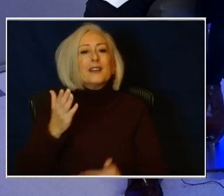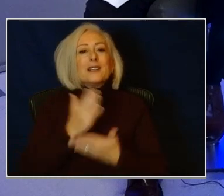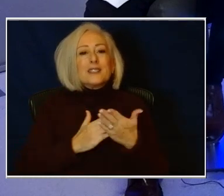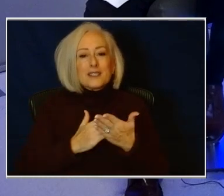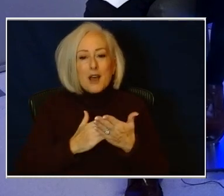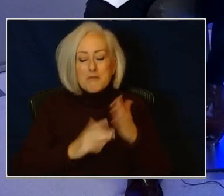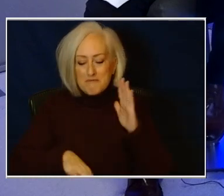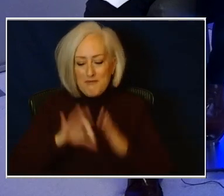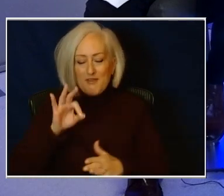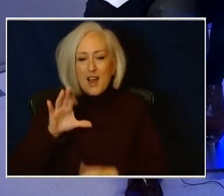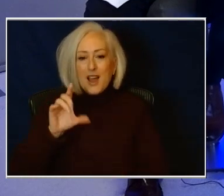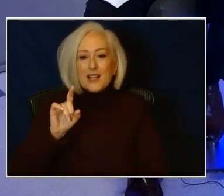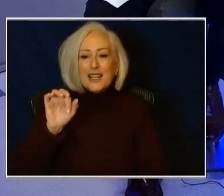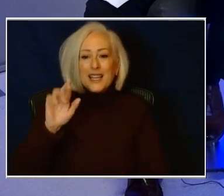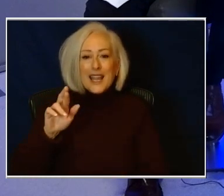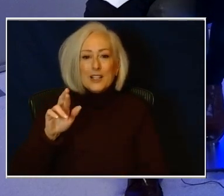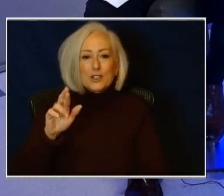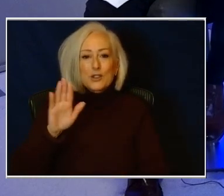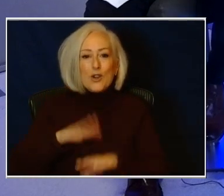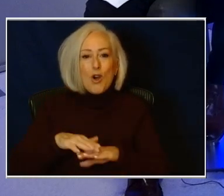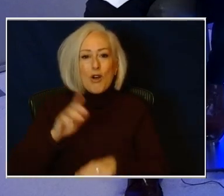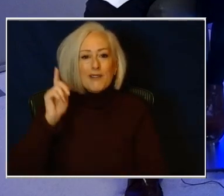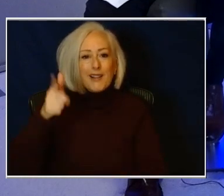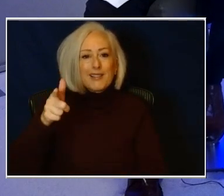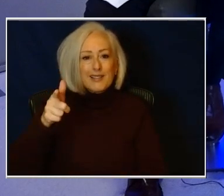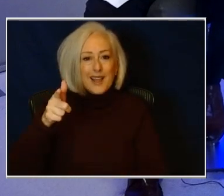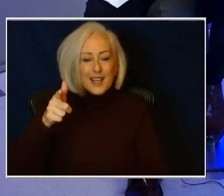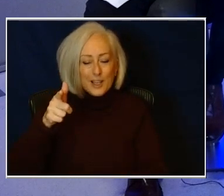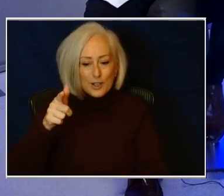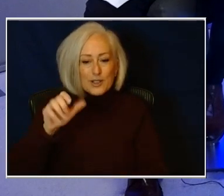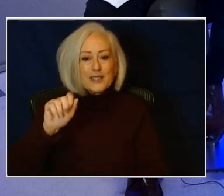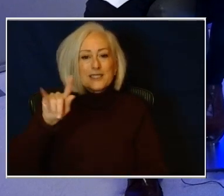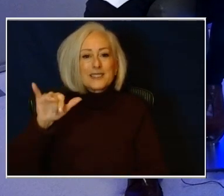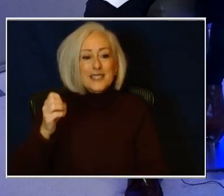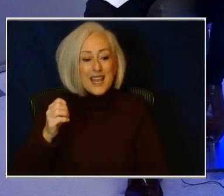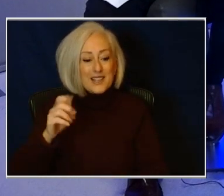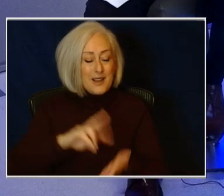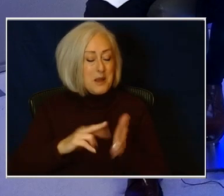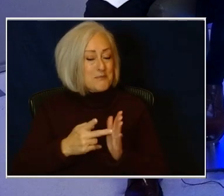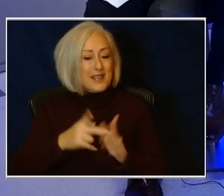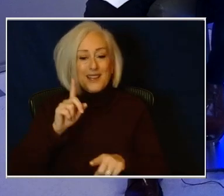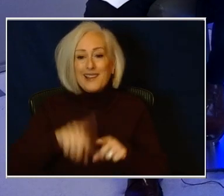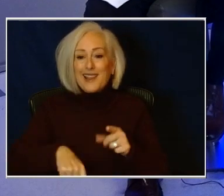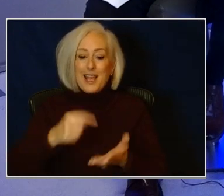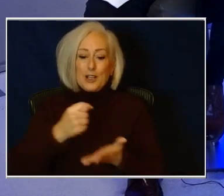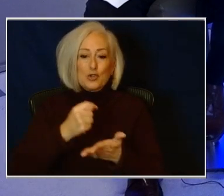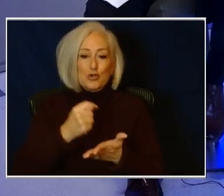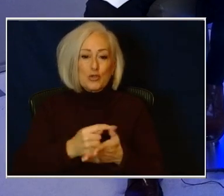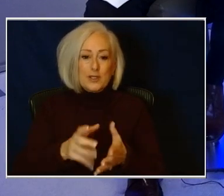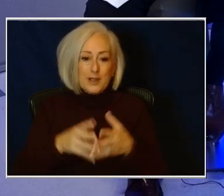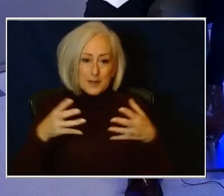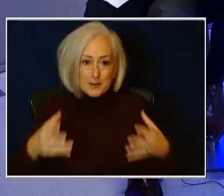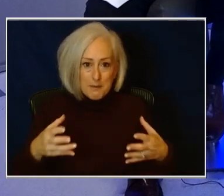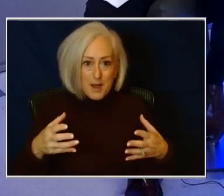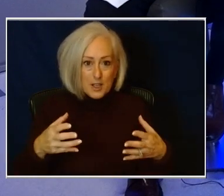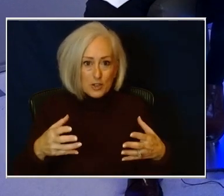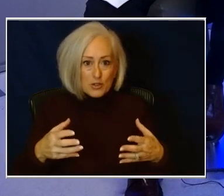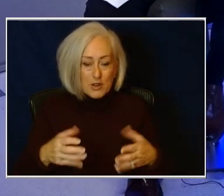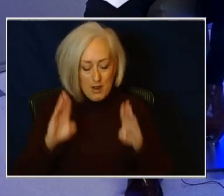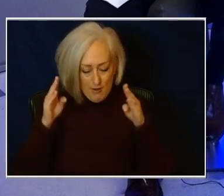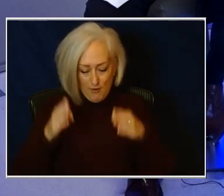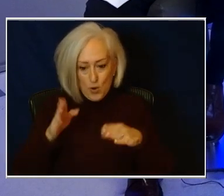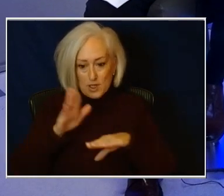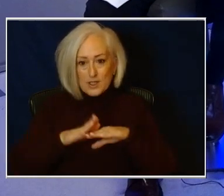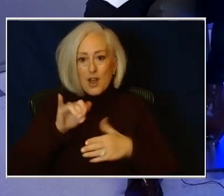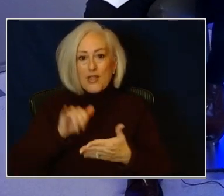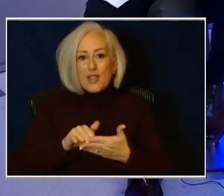stage when it is less treatable. Focusing on those at-risk groups is a hallmark of comprehensive cancer centers. Dr. Chen,